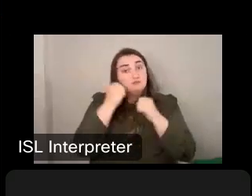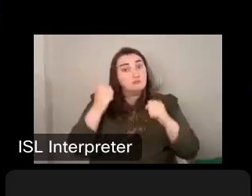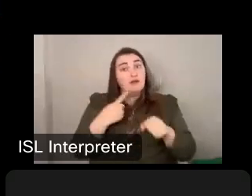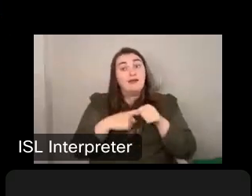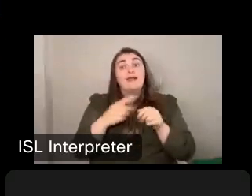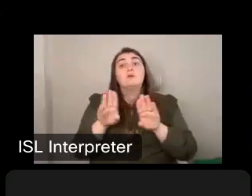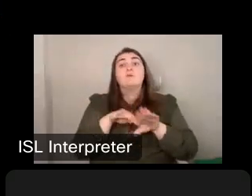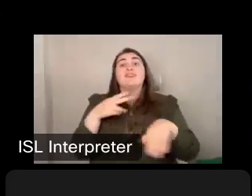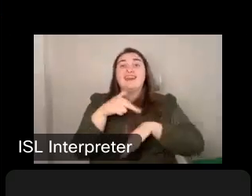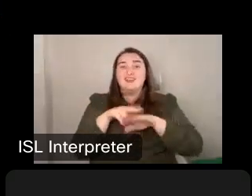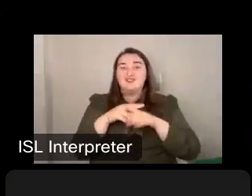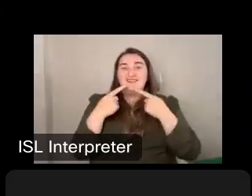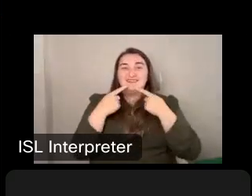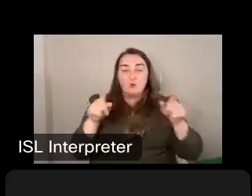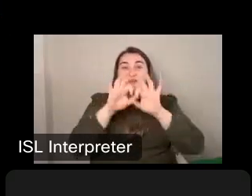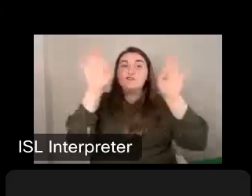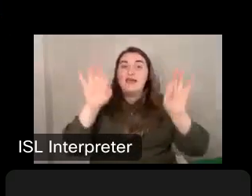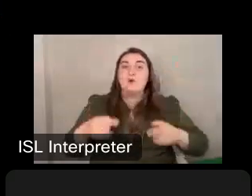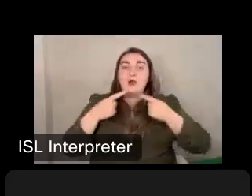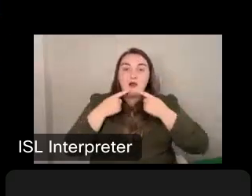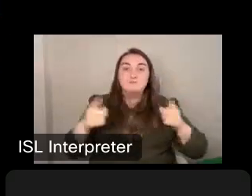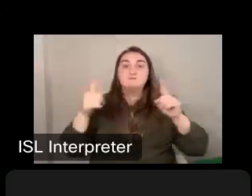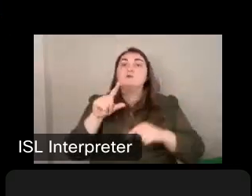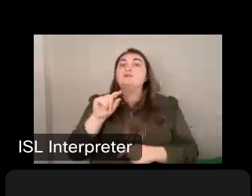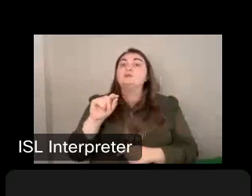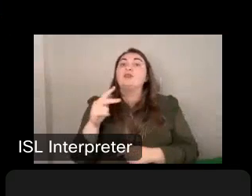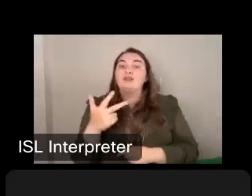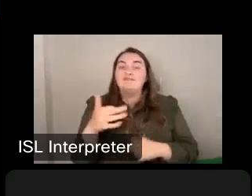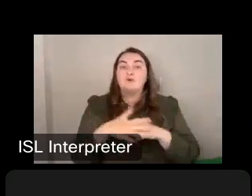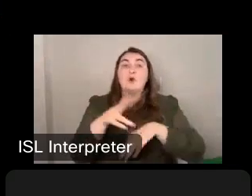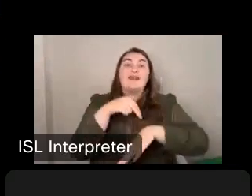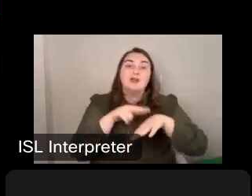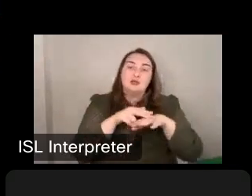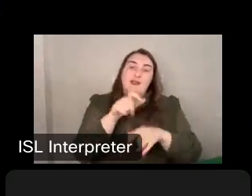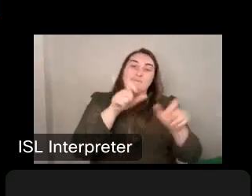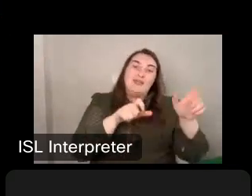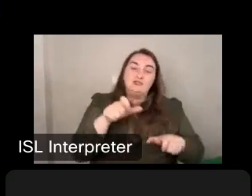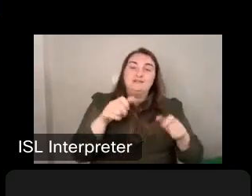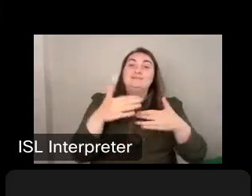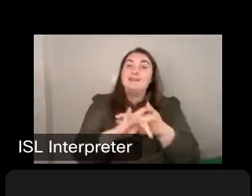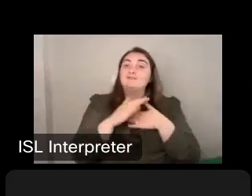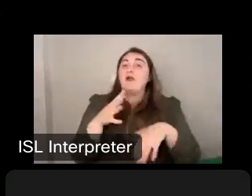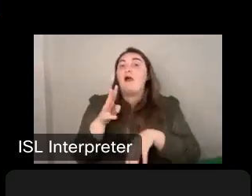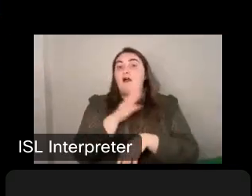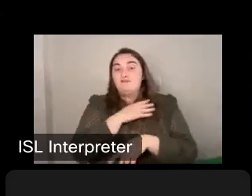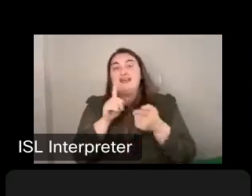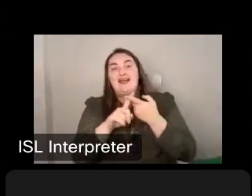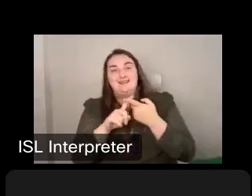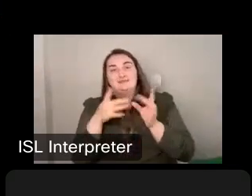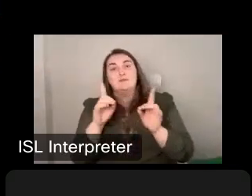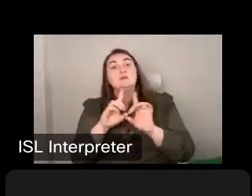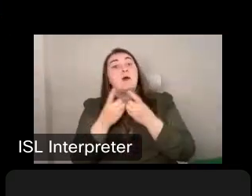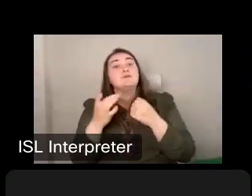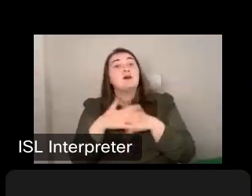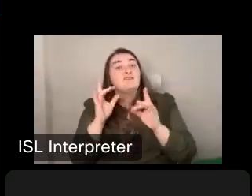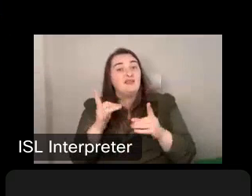Open Disclosure Framework launched in 2023 by the National Patient Safety Office of the Department of Health. And I suppose it specifically